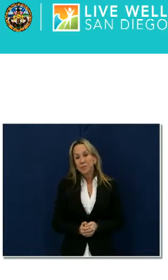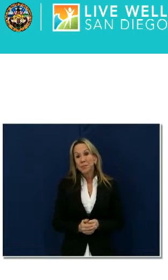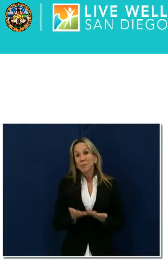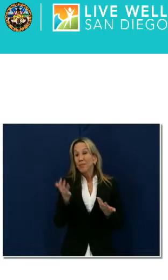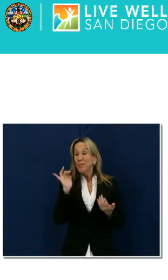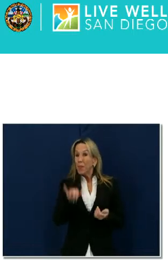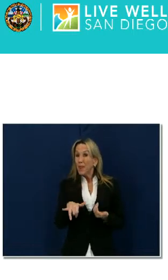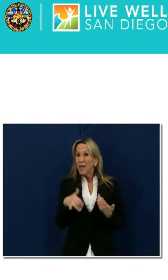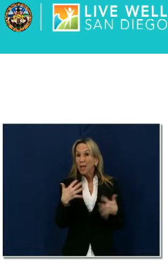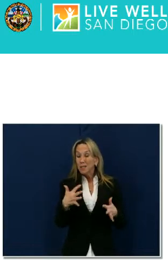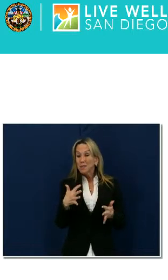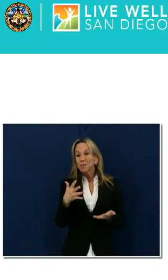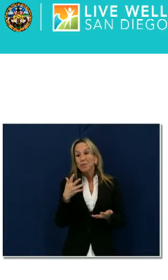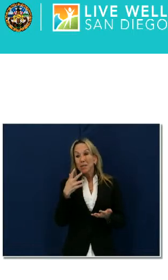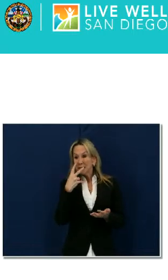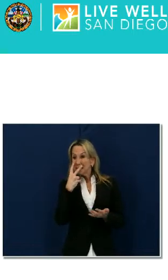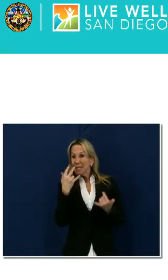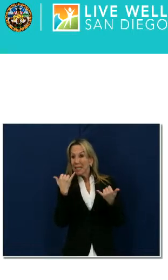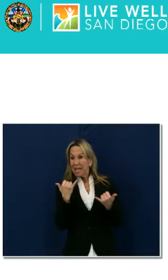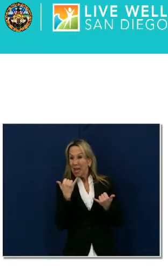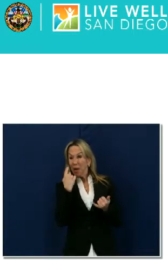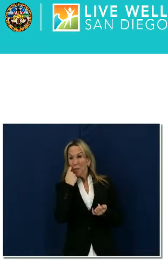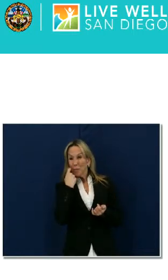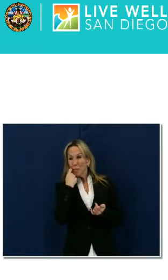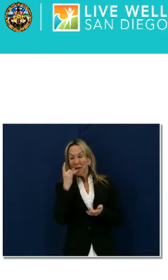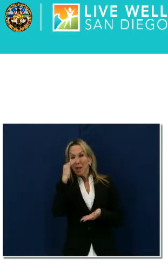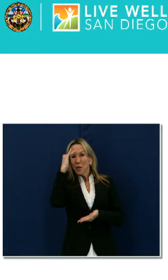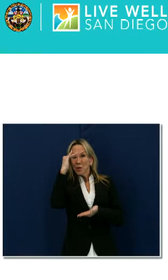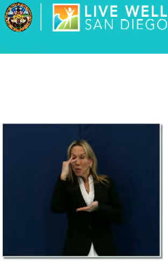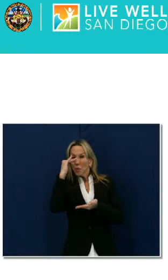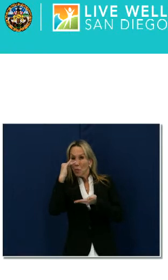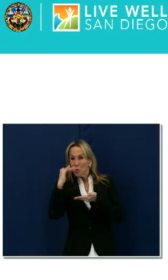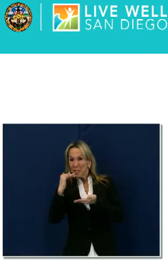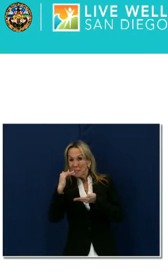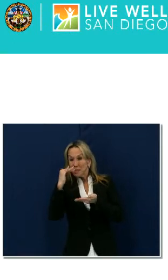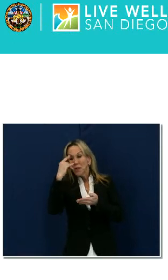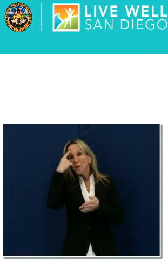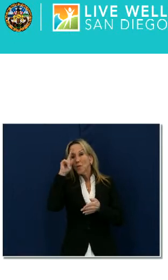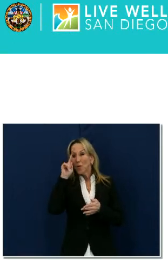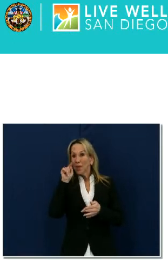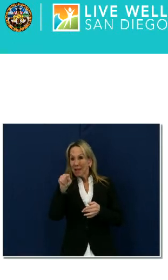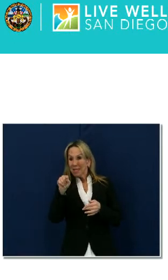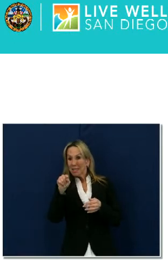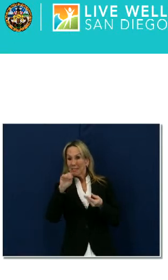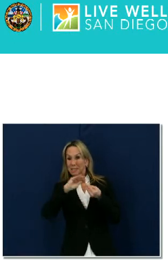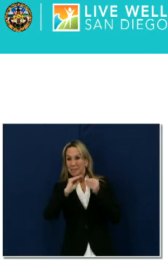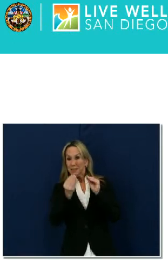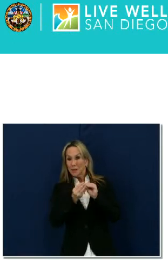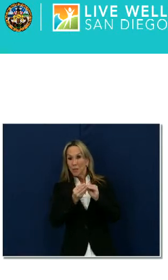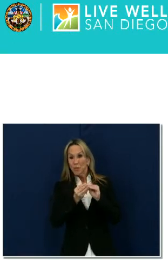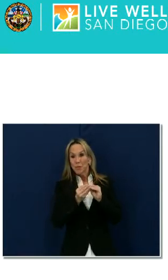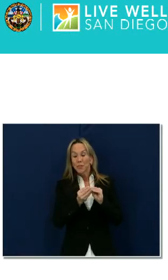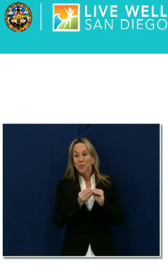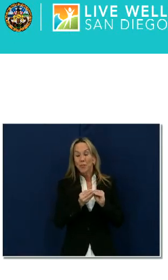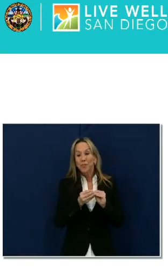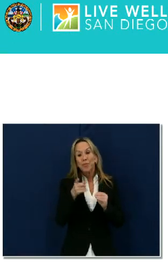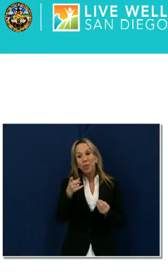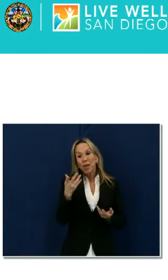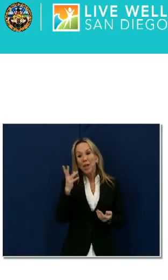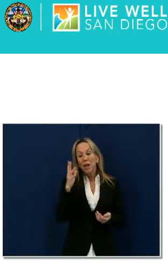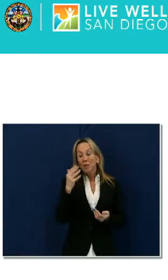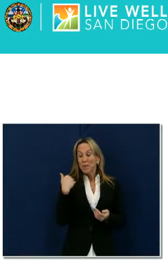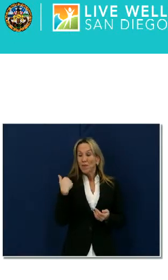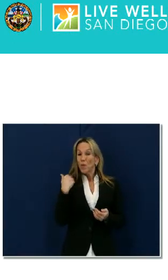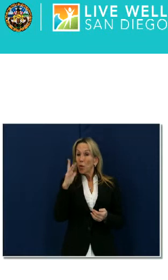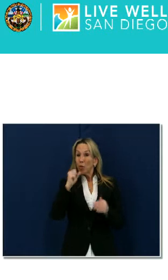this has decreased somewhat. Previous percentages for this particular slide has been